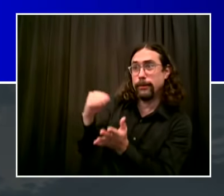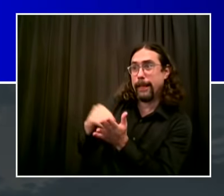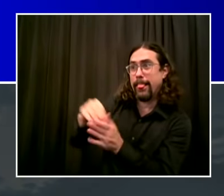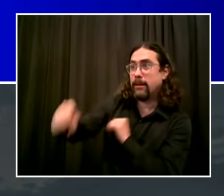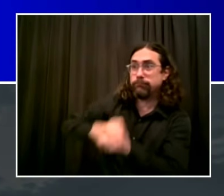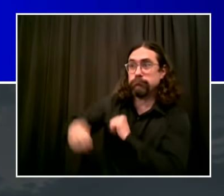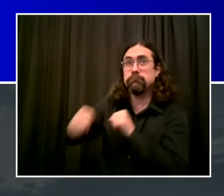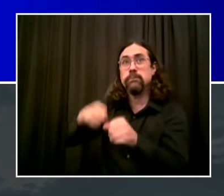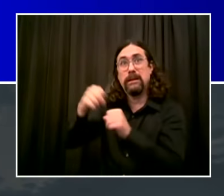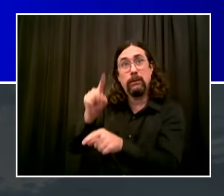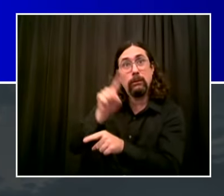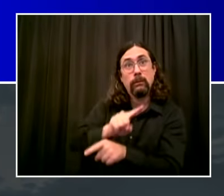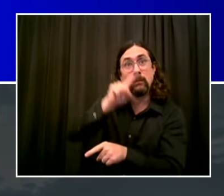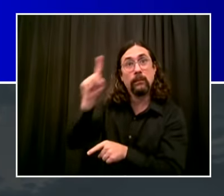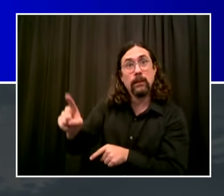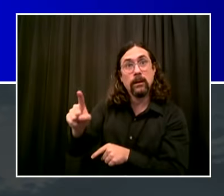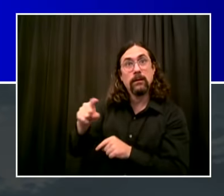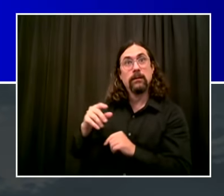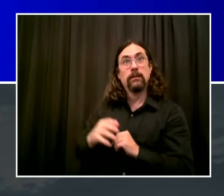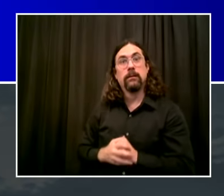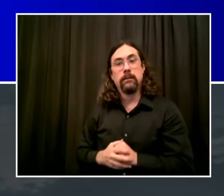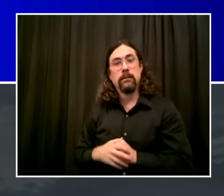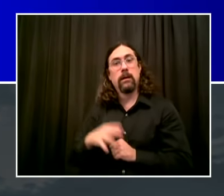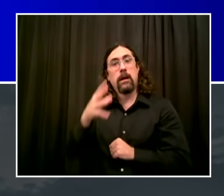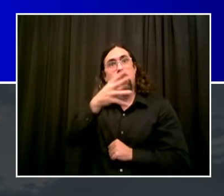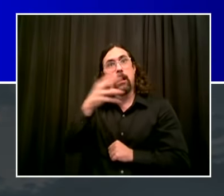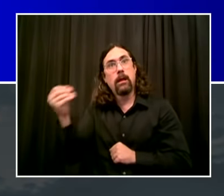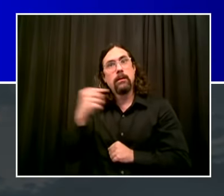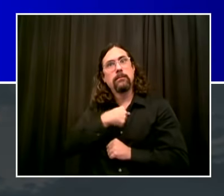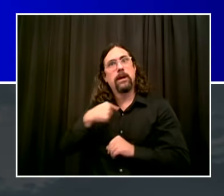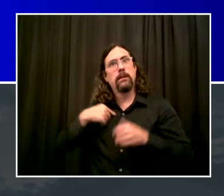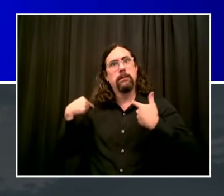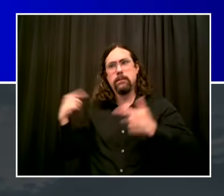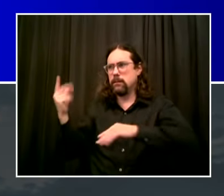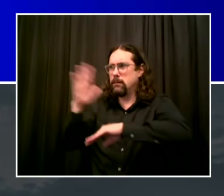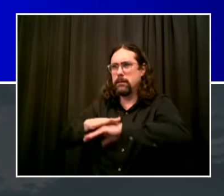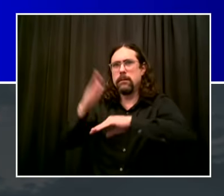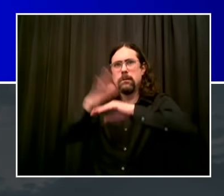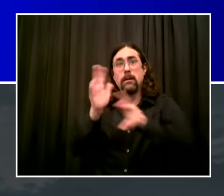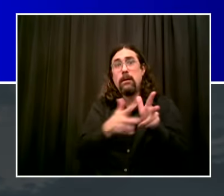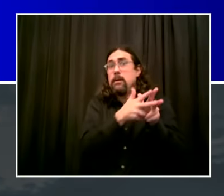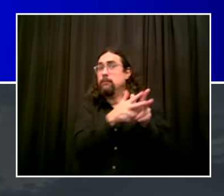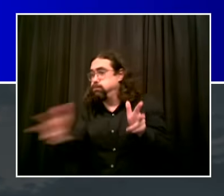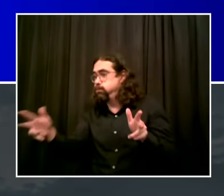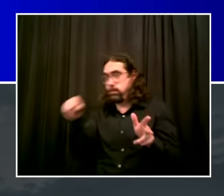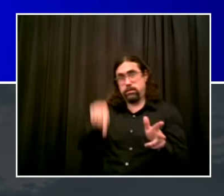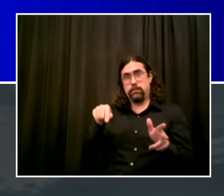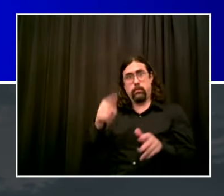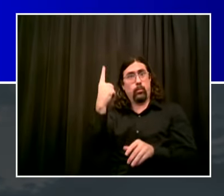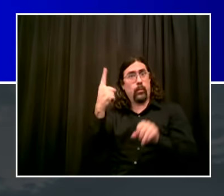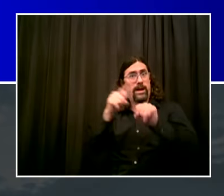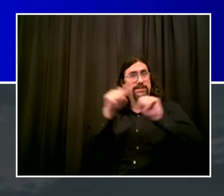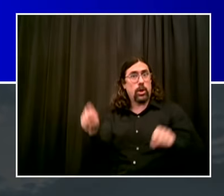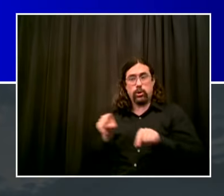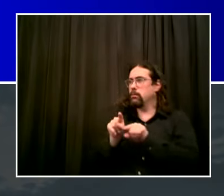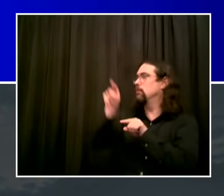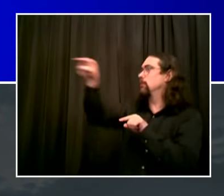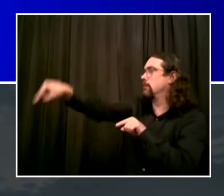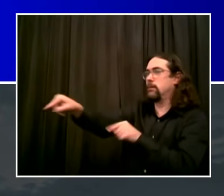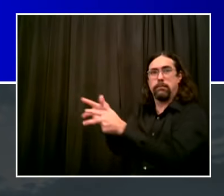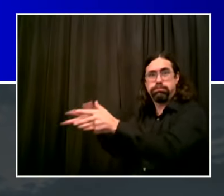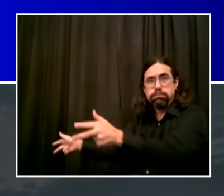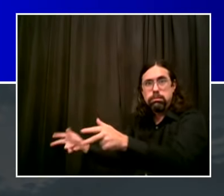Bike being expanded, this has been proven to be a really good thing in the midst of this pandemic. It's been a great option for a lot of New Yorkers who wanted